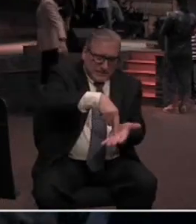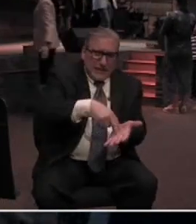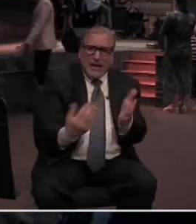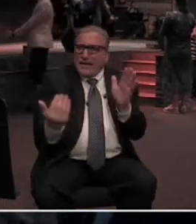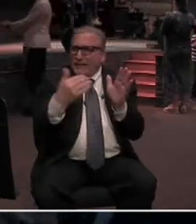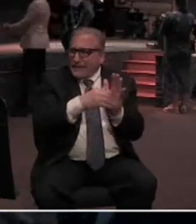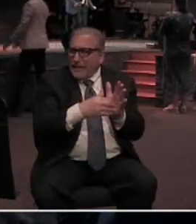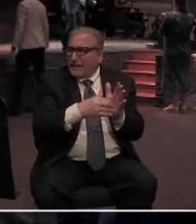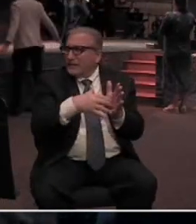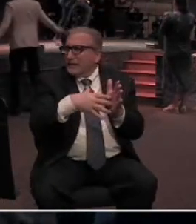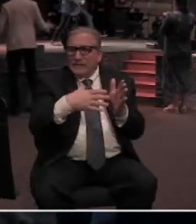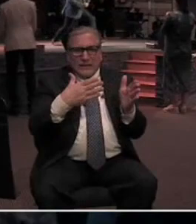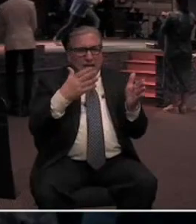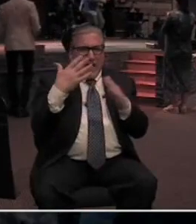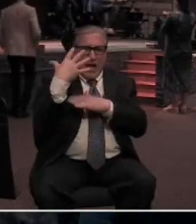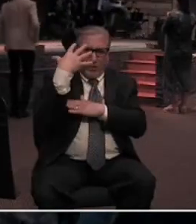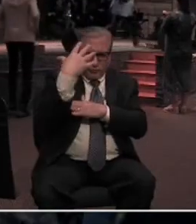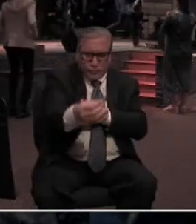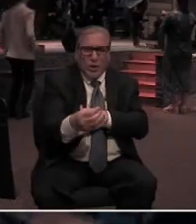to be released.